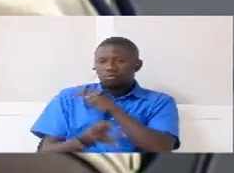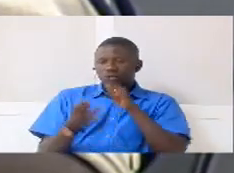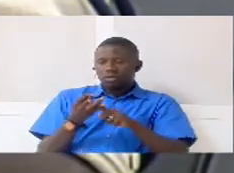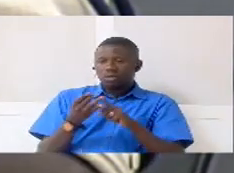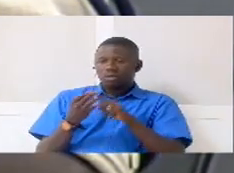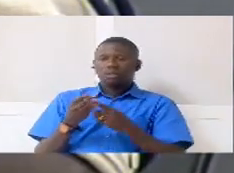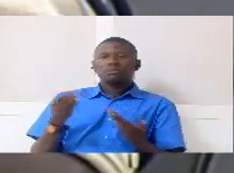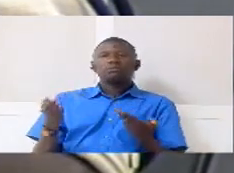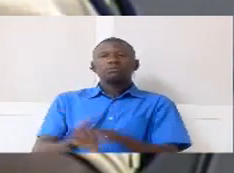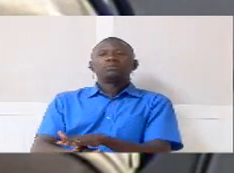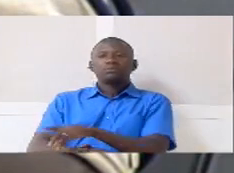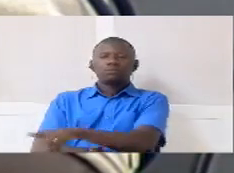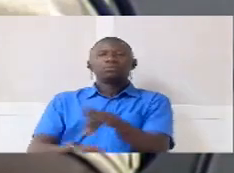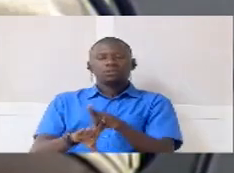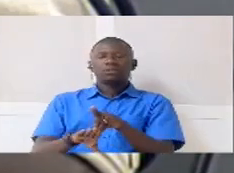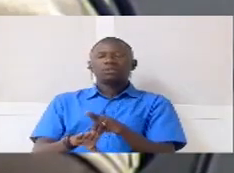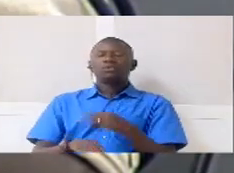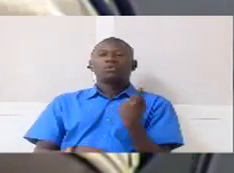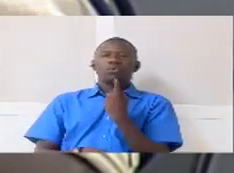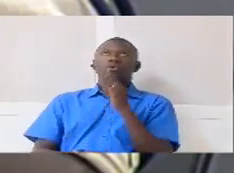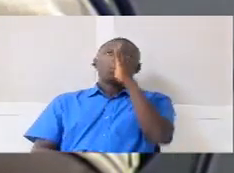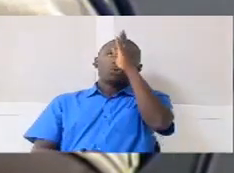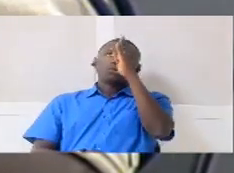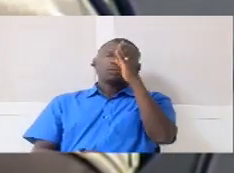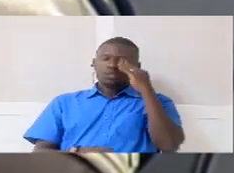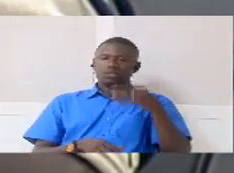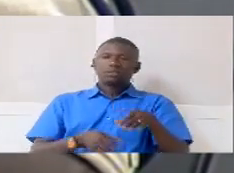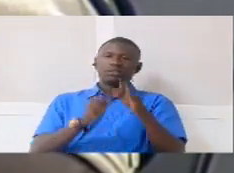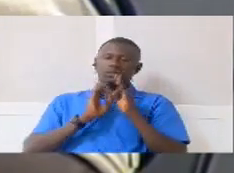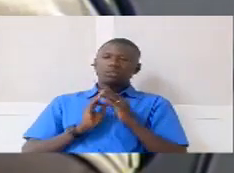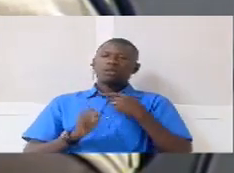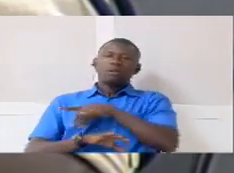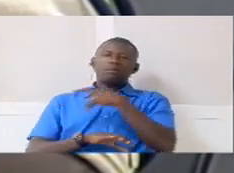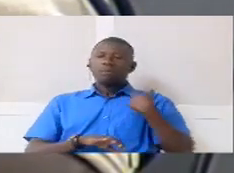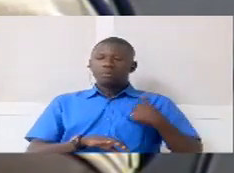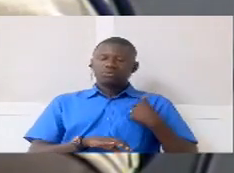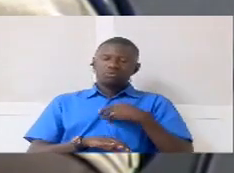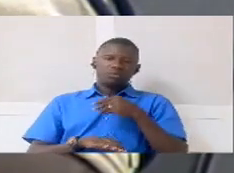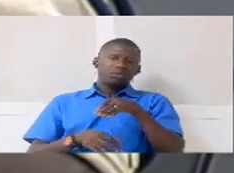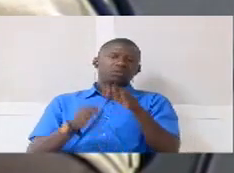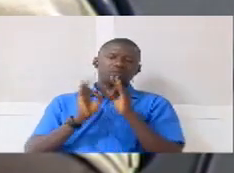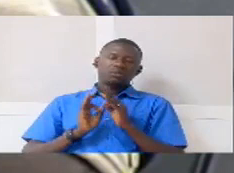the grave. It is God that takes people to these places. Nobody